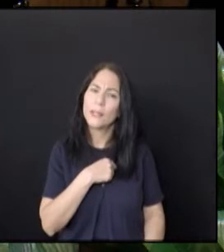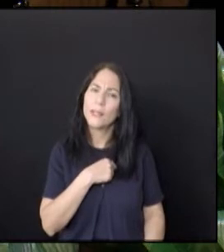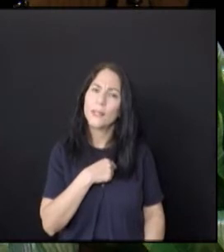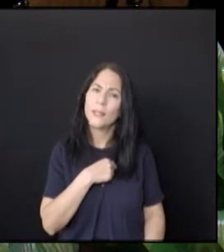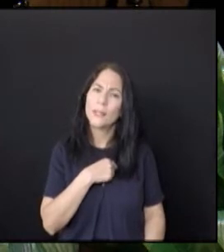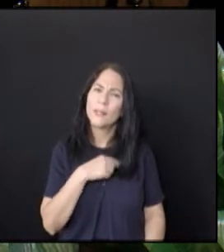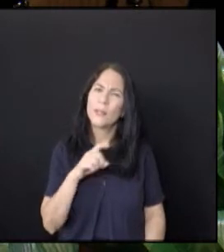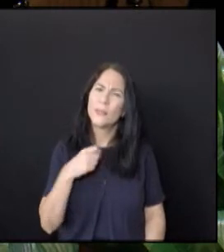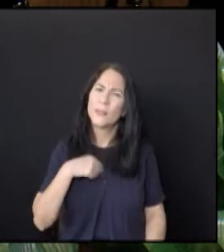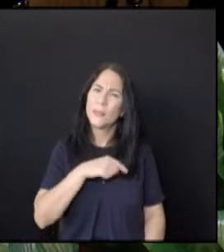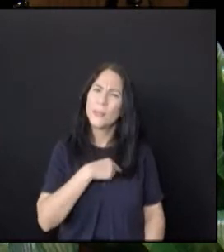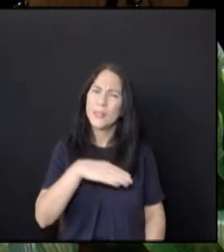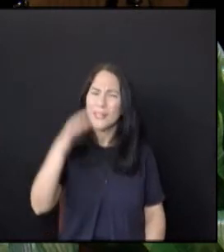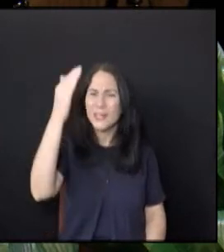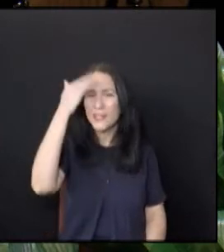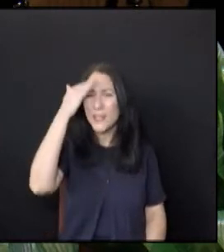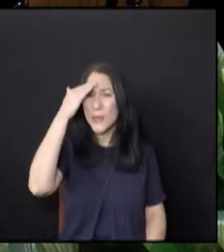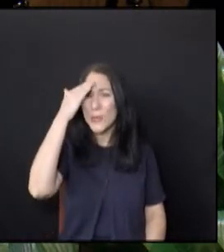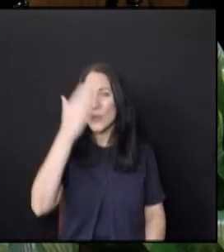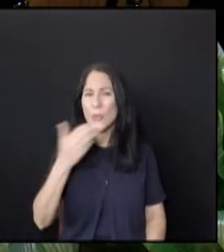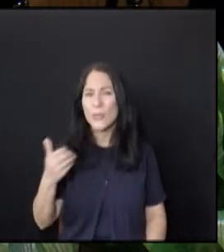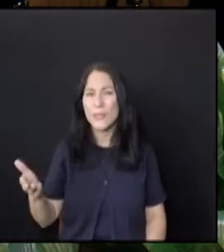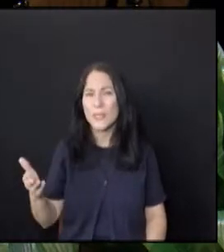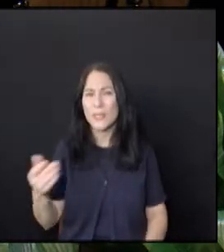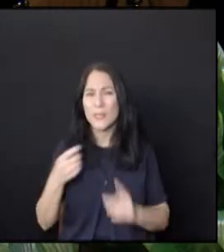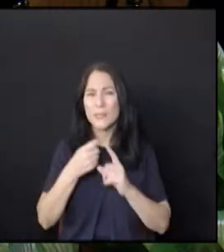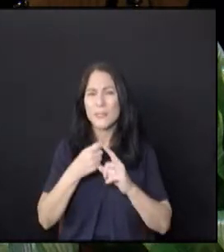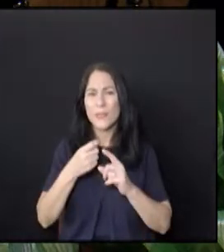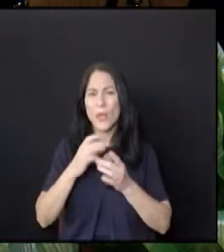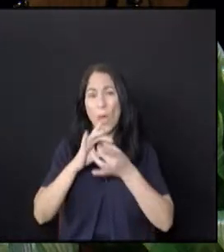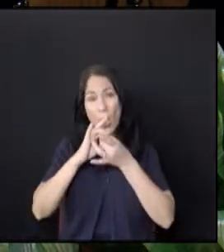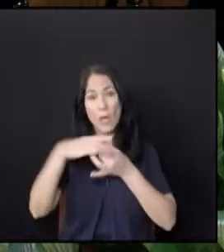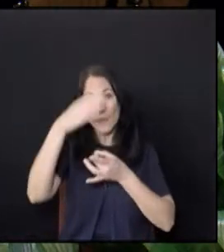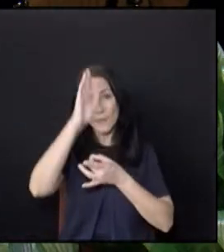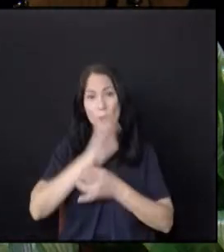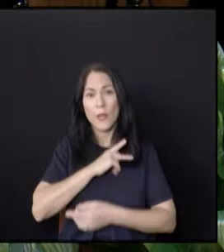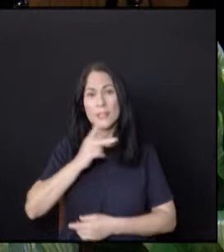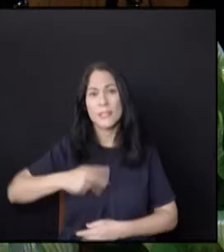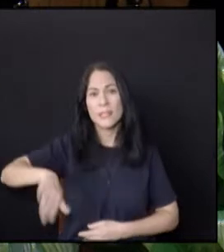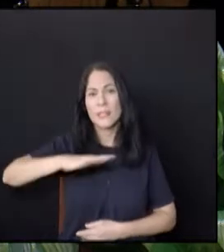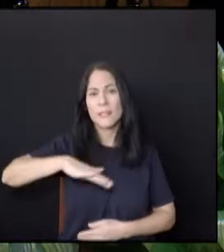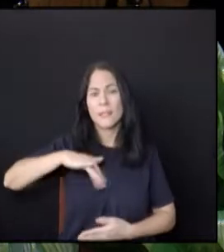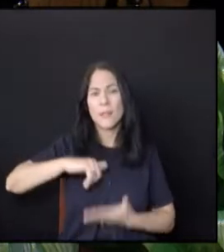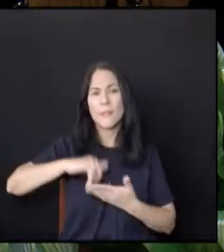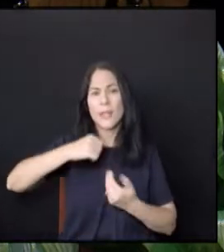do we know the things of God's kingdom that make for God's peace?